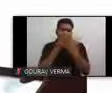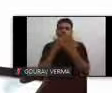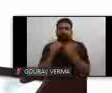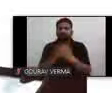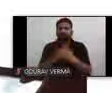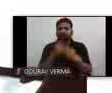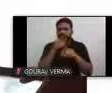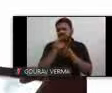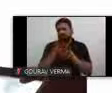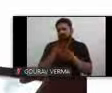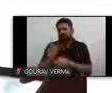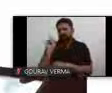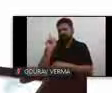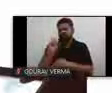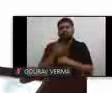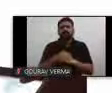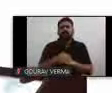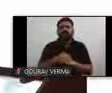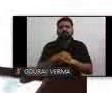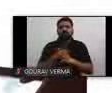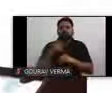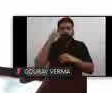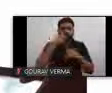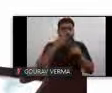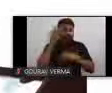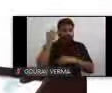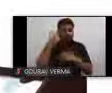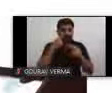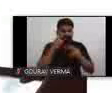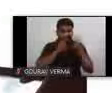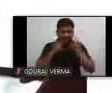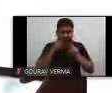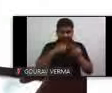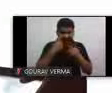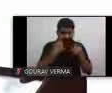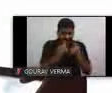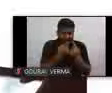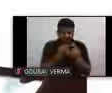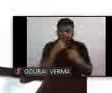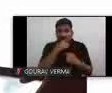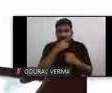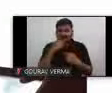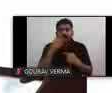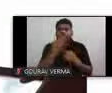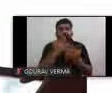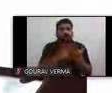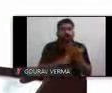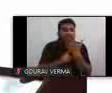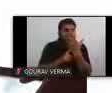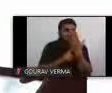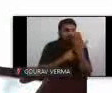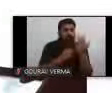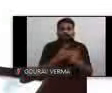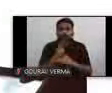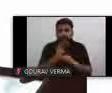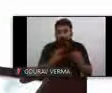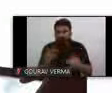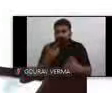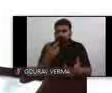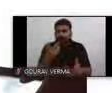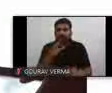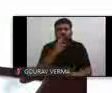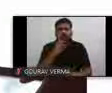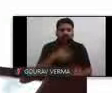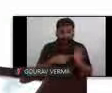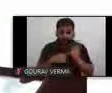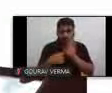who, whenever we ask, pehle jab assessment karte ki lal color dikhana, then the child would never say show the